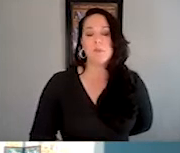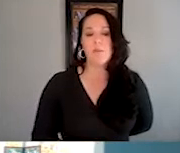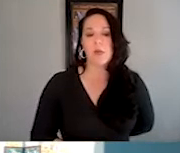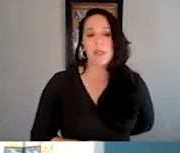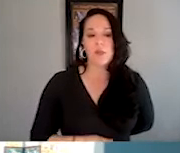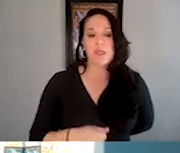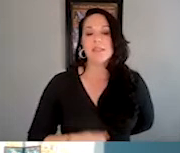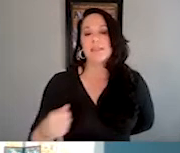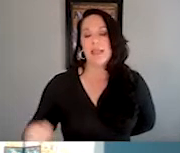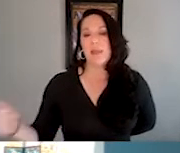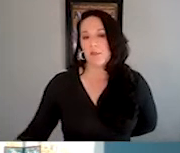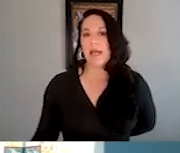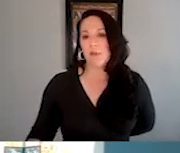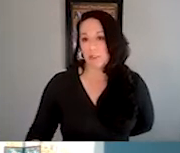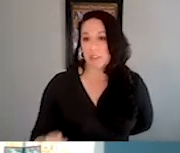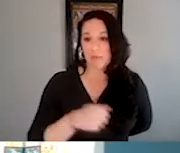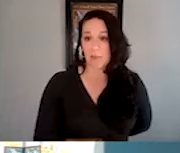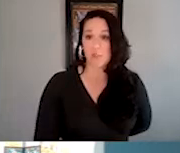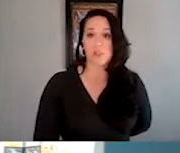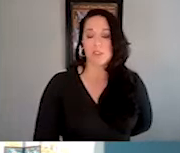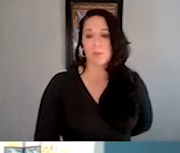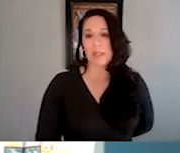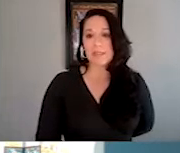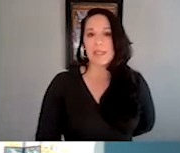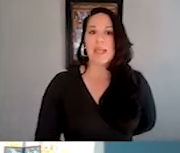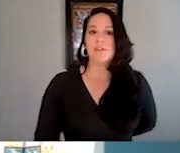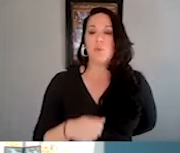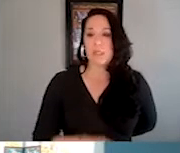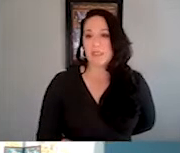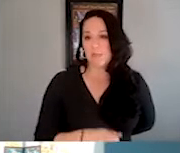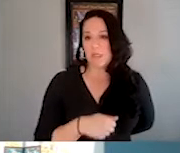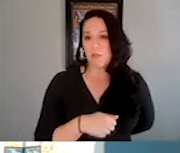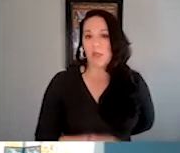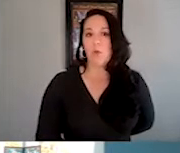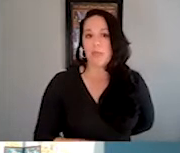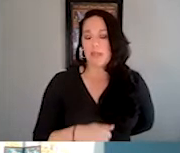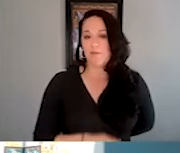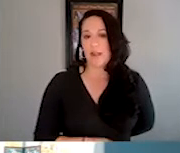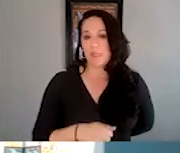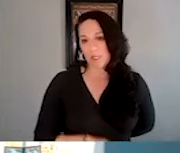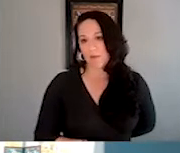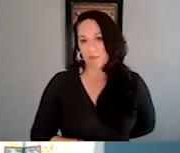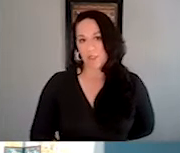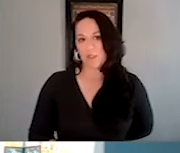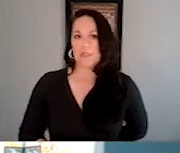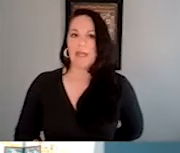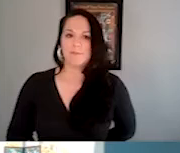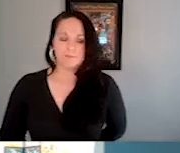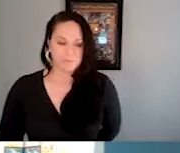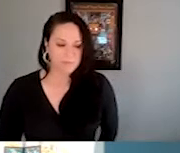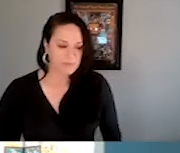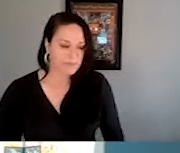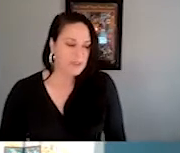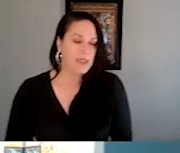be coming from someone who isn't standing by their title, but is standing by a personal experience. And so we need to be open and fair, make sure everyone's heard with